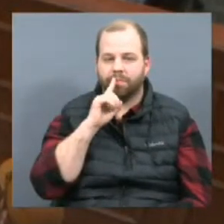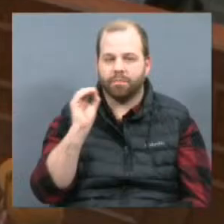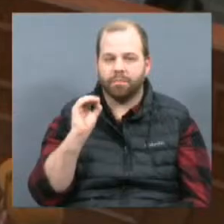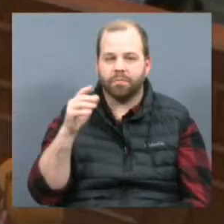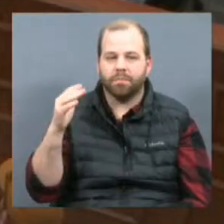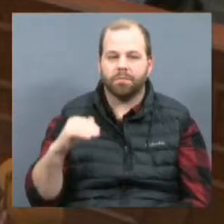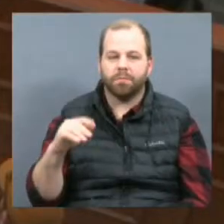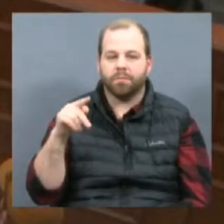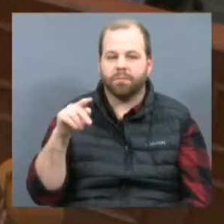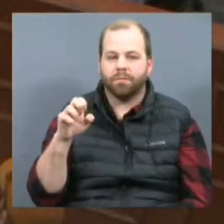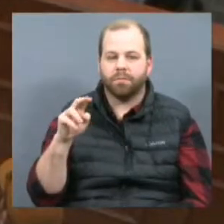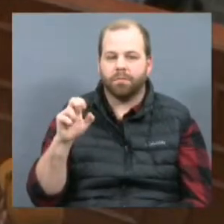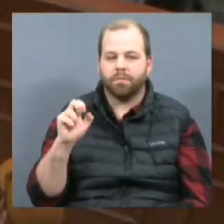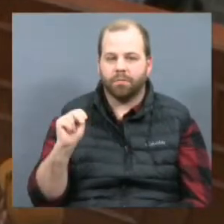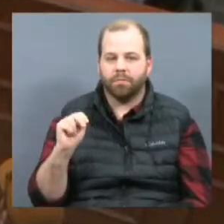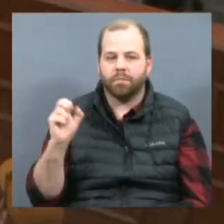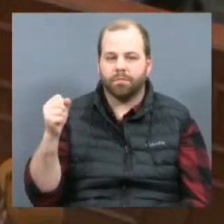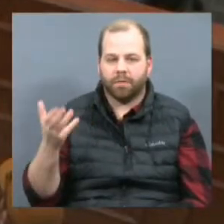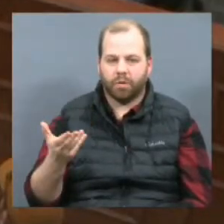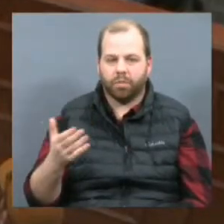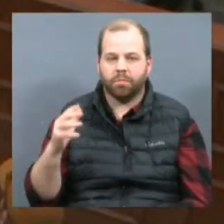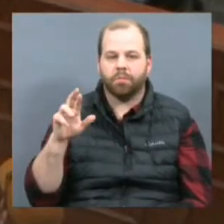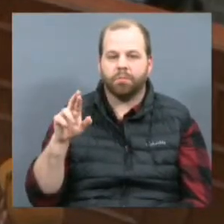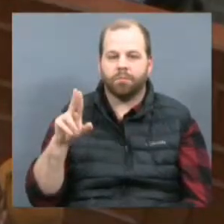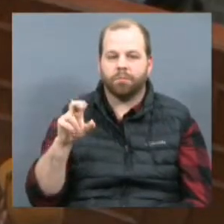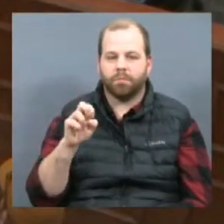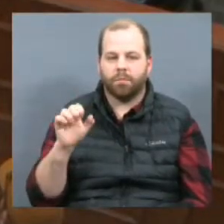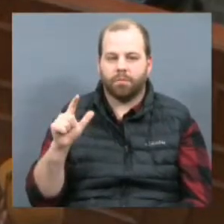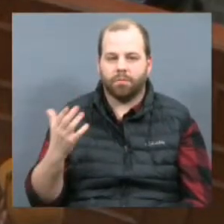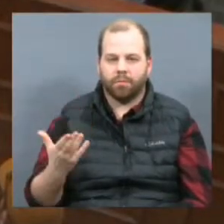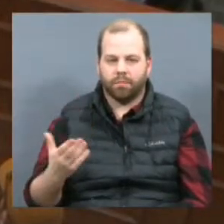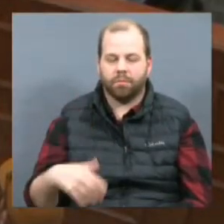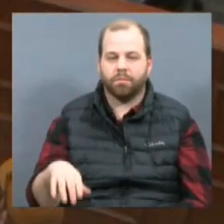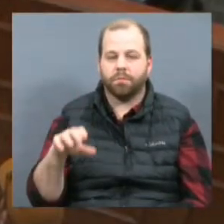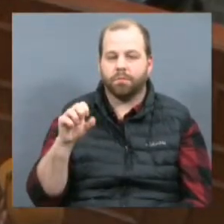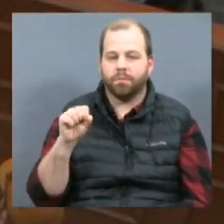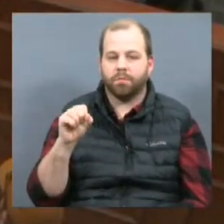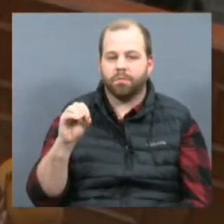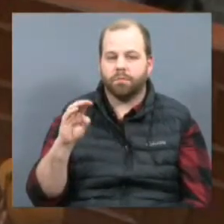Person? Here. Russell? Present. Samad?